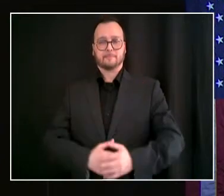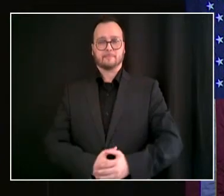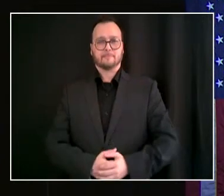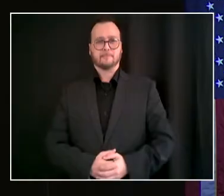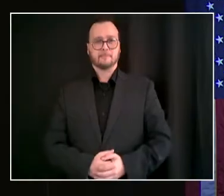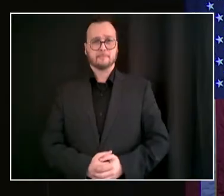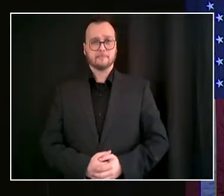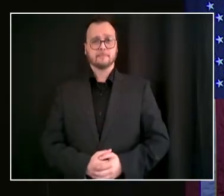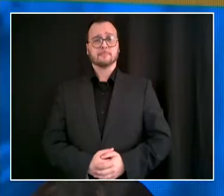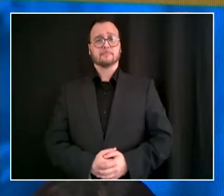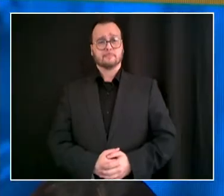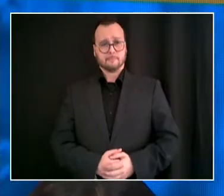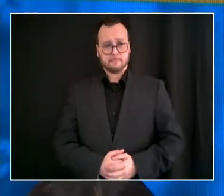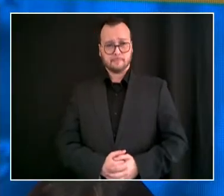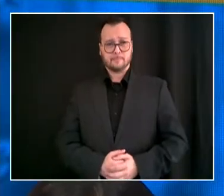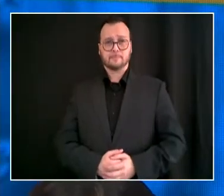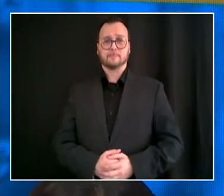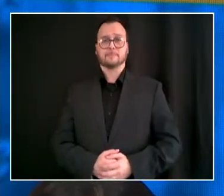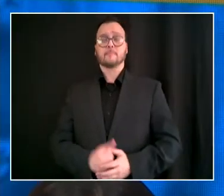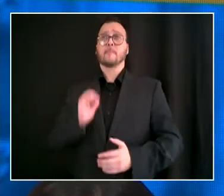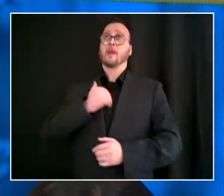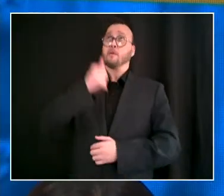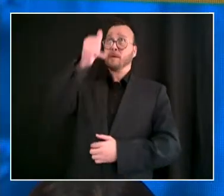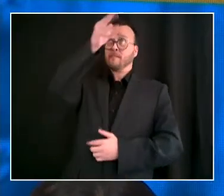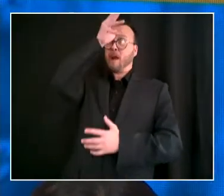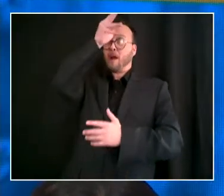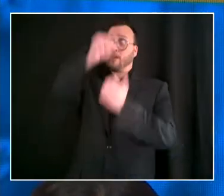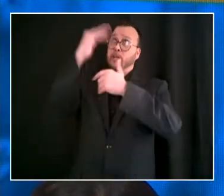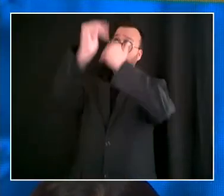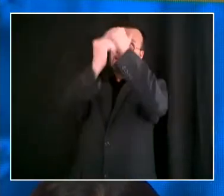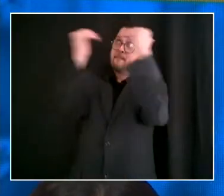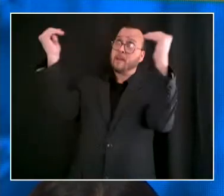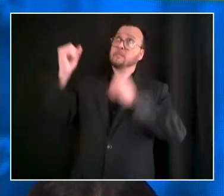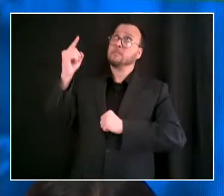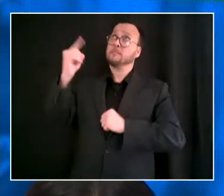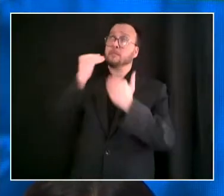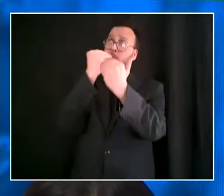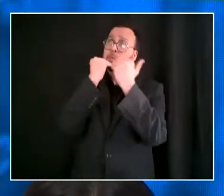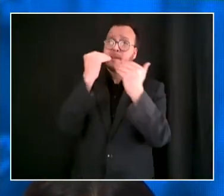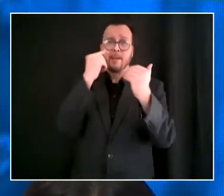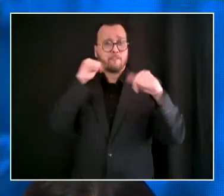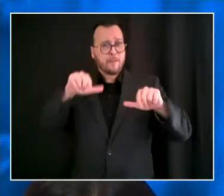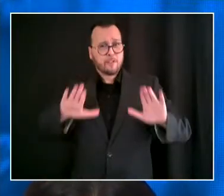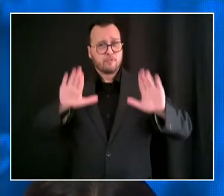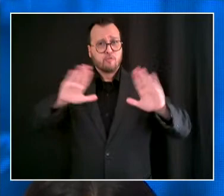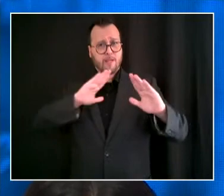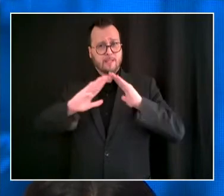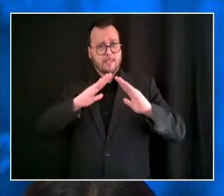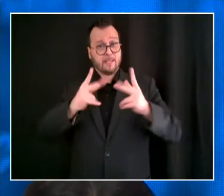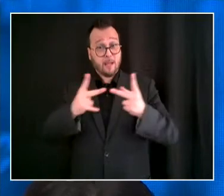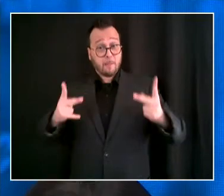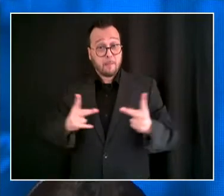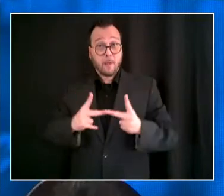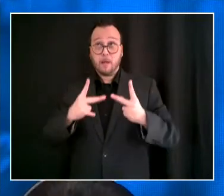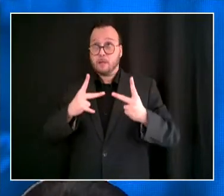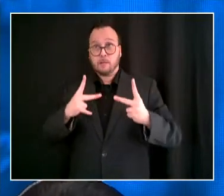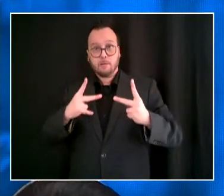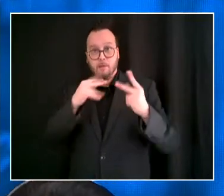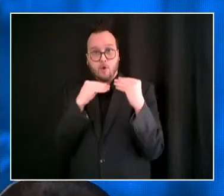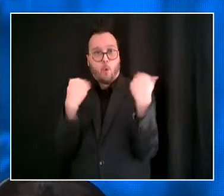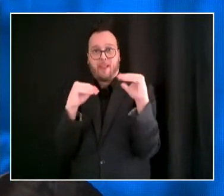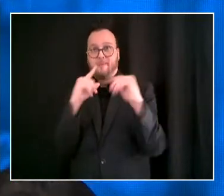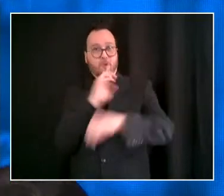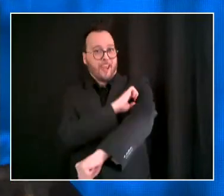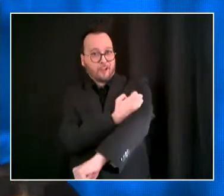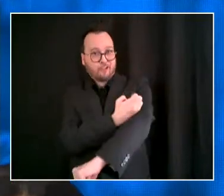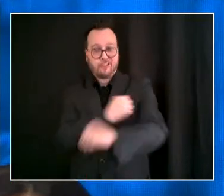Avinu Shabashamayim, our Father in heaven, we give thanks for this great city, a place of boundless energy,